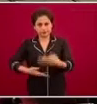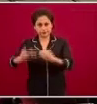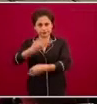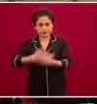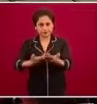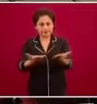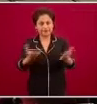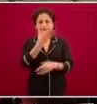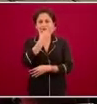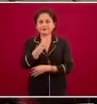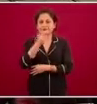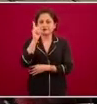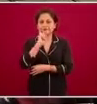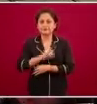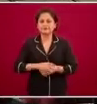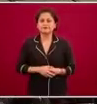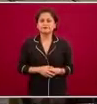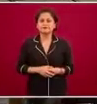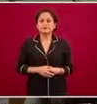Oh, good evening, everyone.